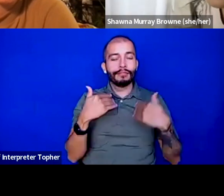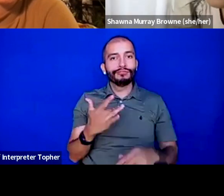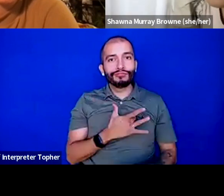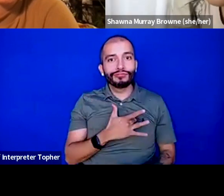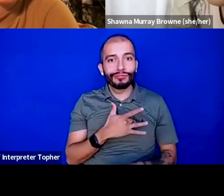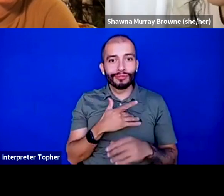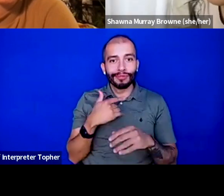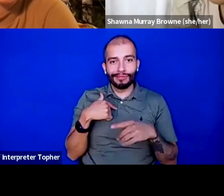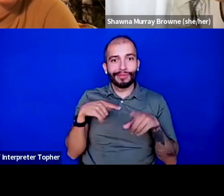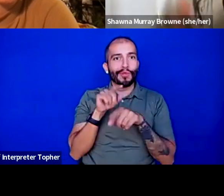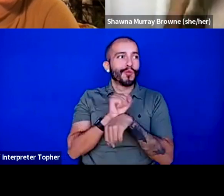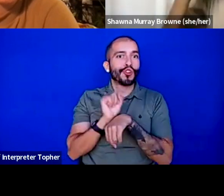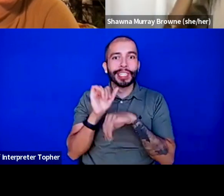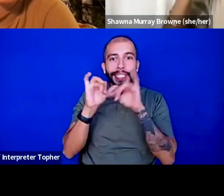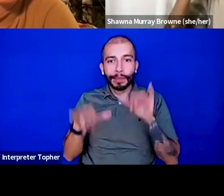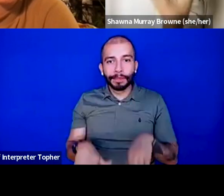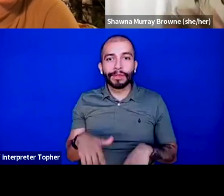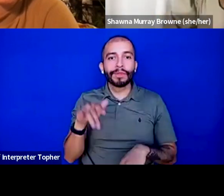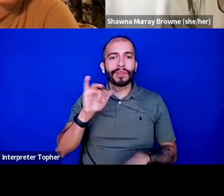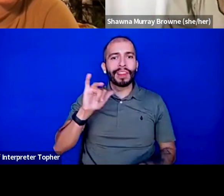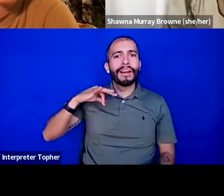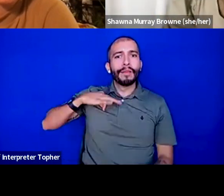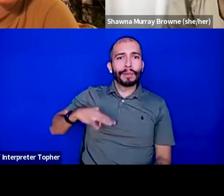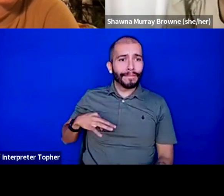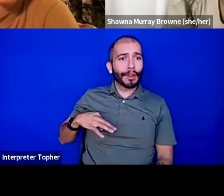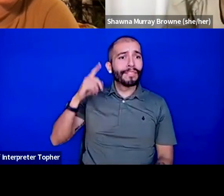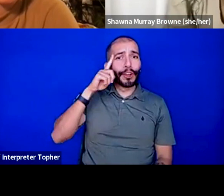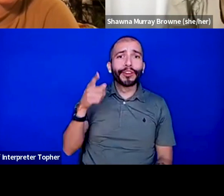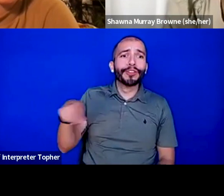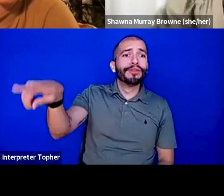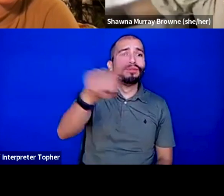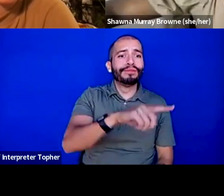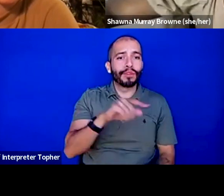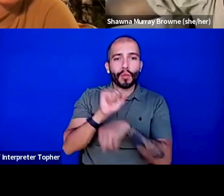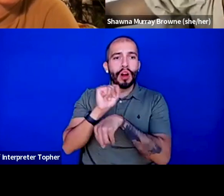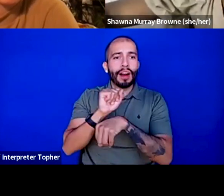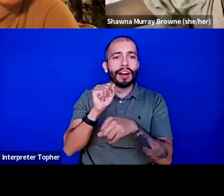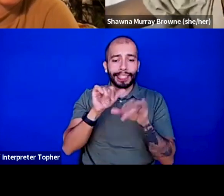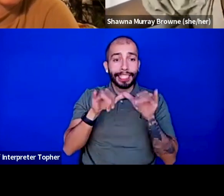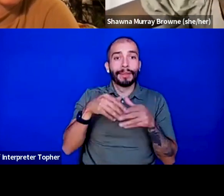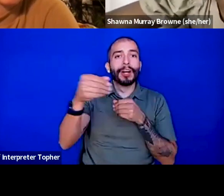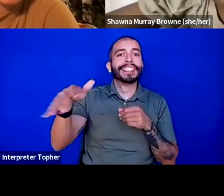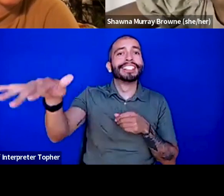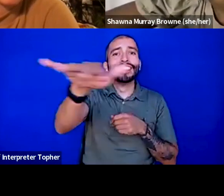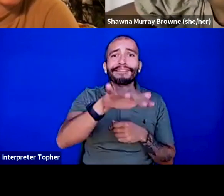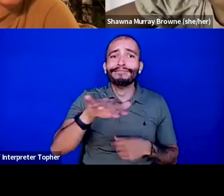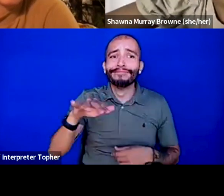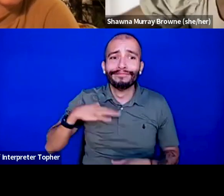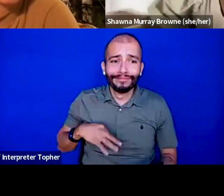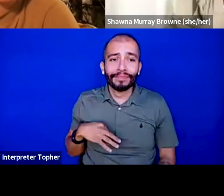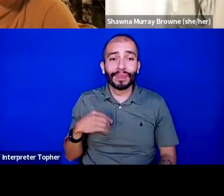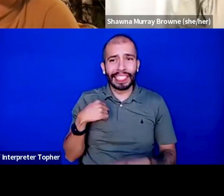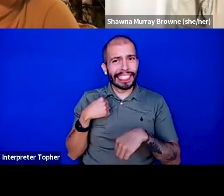super conscious of time and want to honor the closing time that we've promised you all. And so just saying out loud